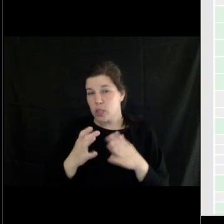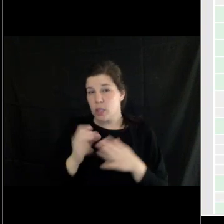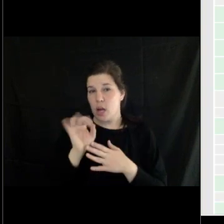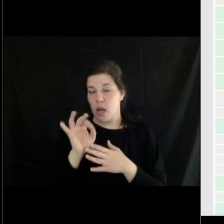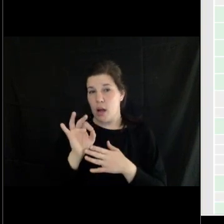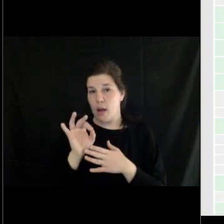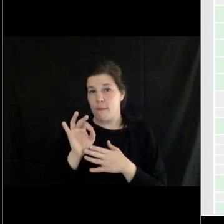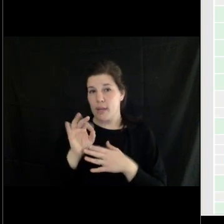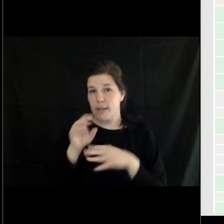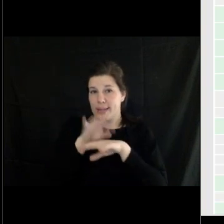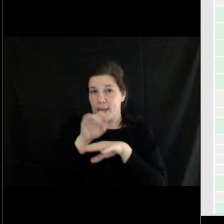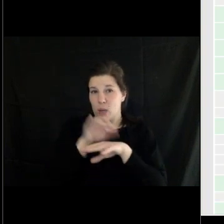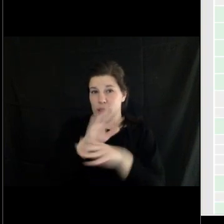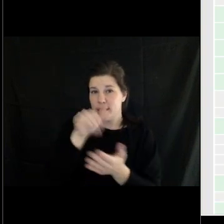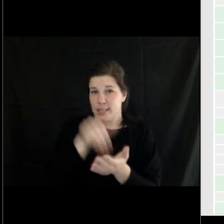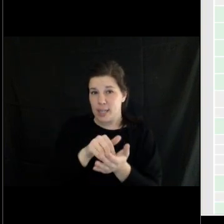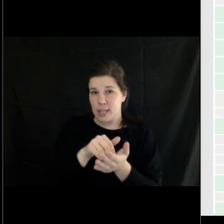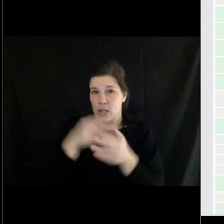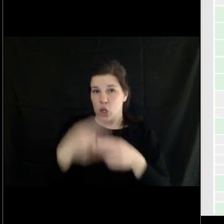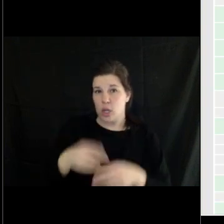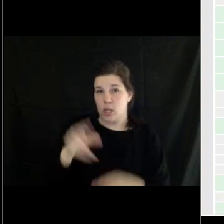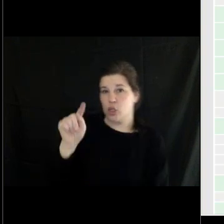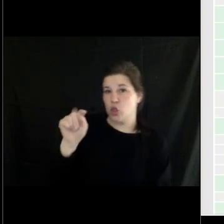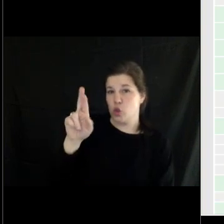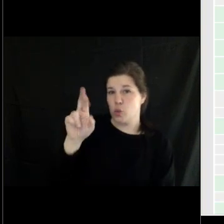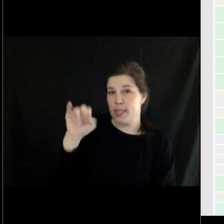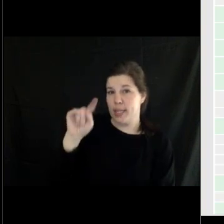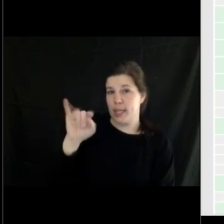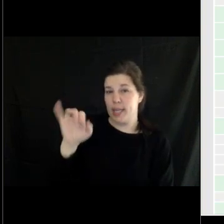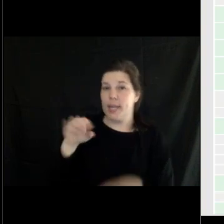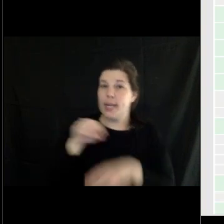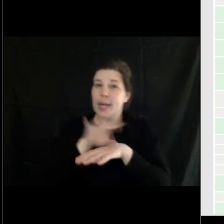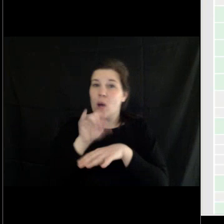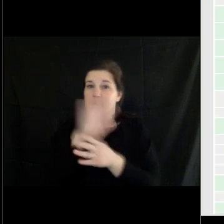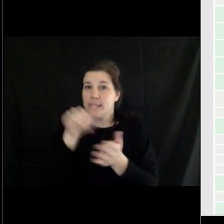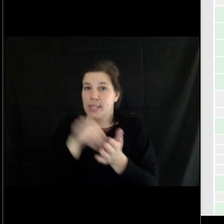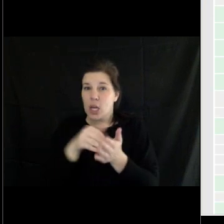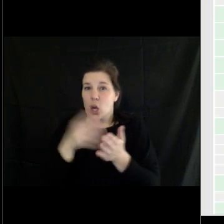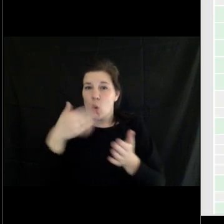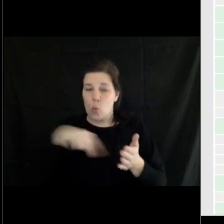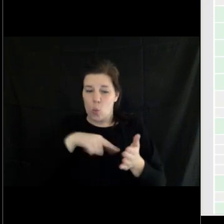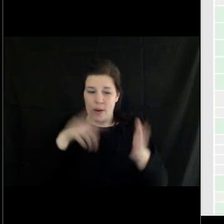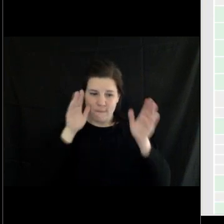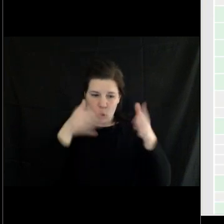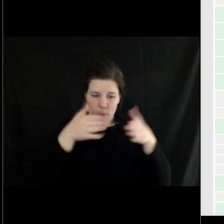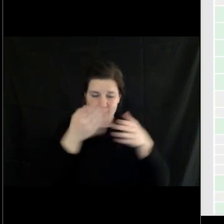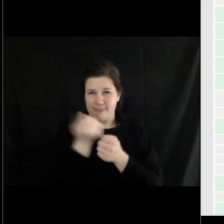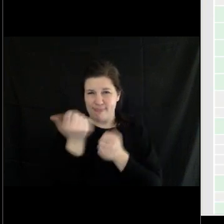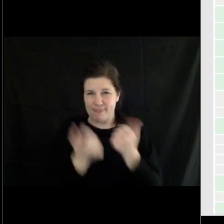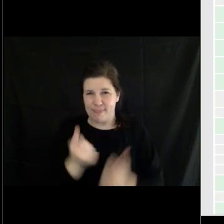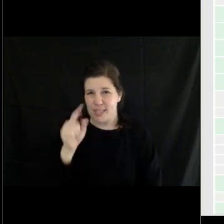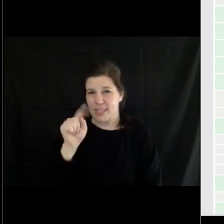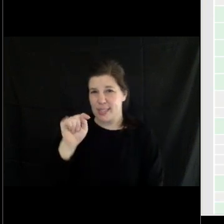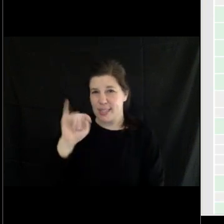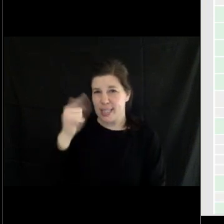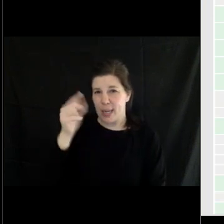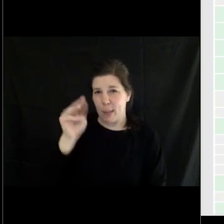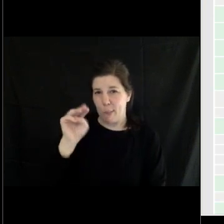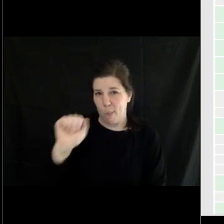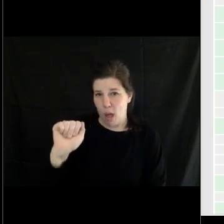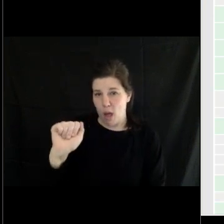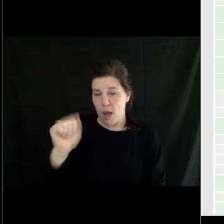counseling center by the name of Trinity Counseling Centers. And we focus on removing the stigma in the Black and Brown communities